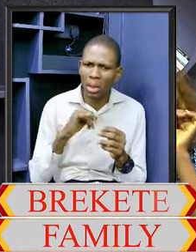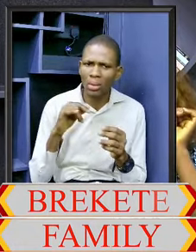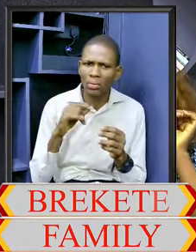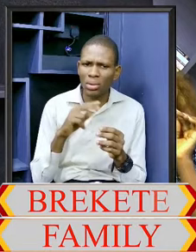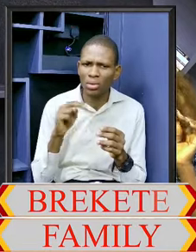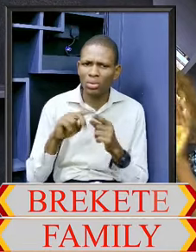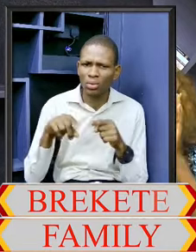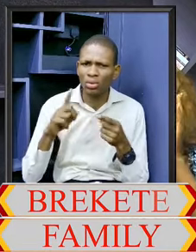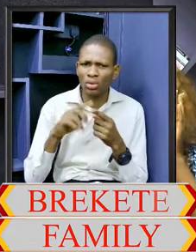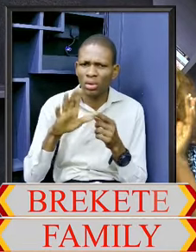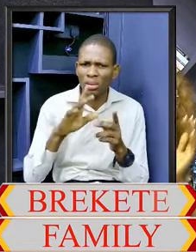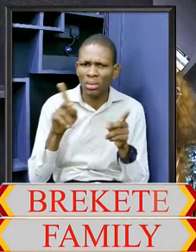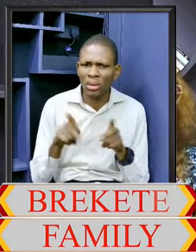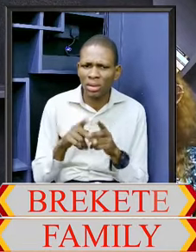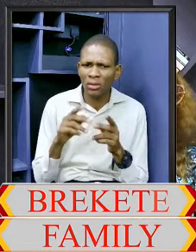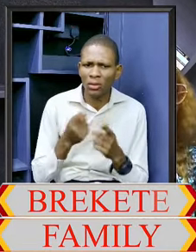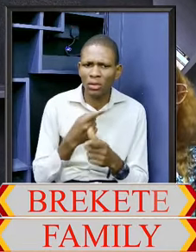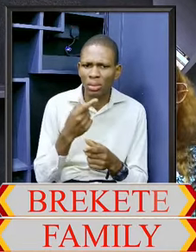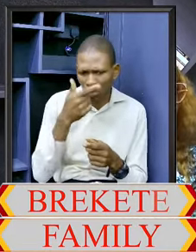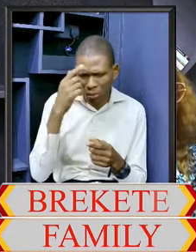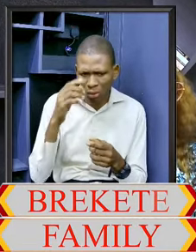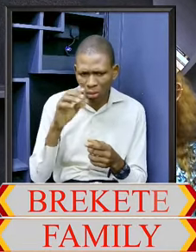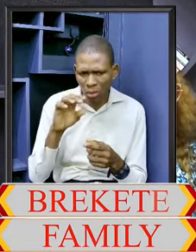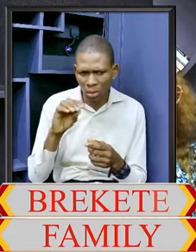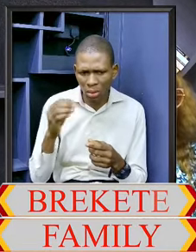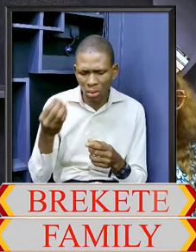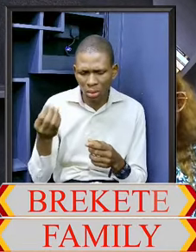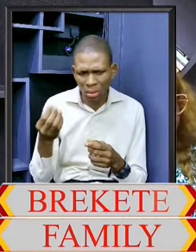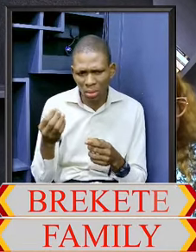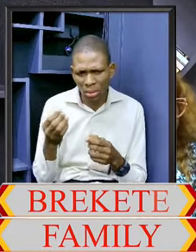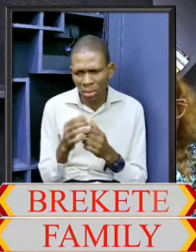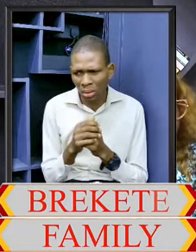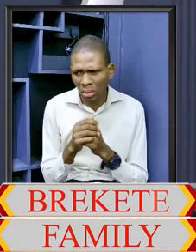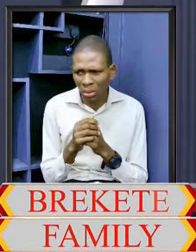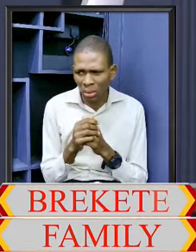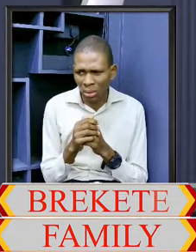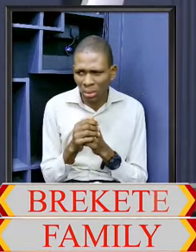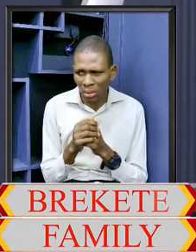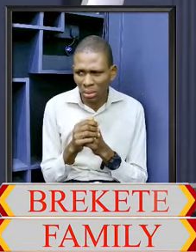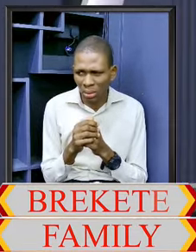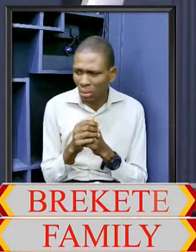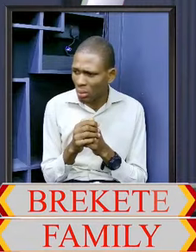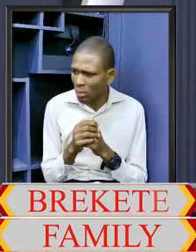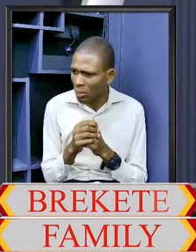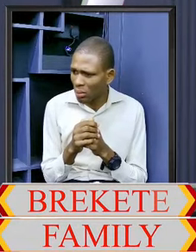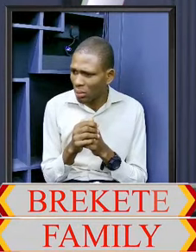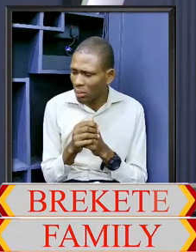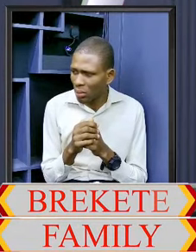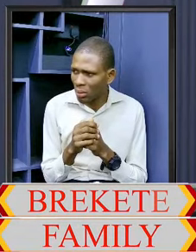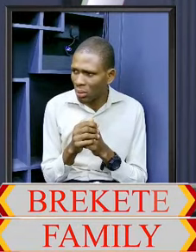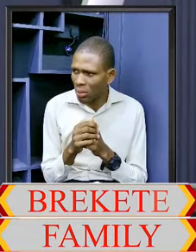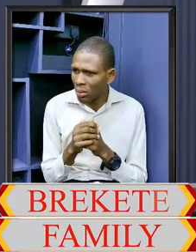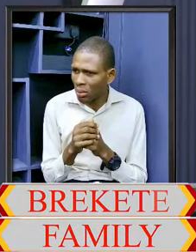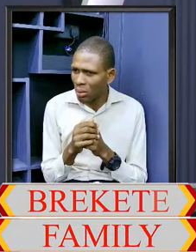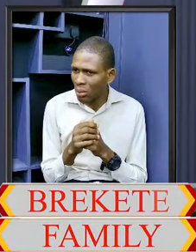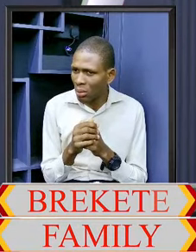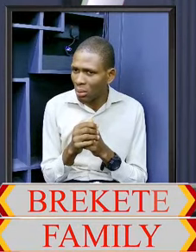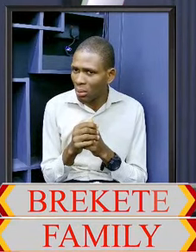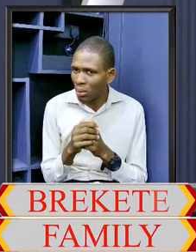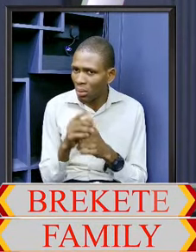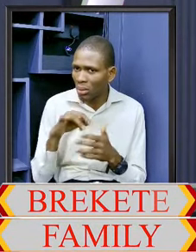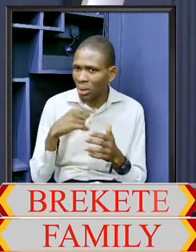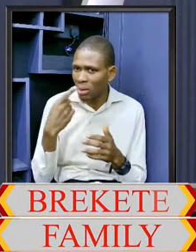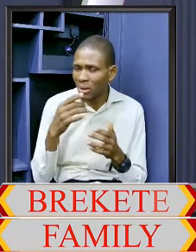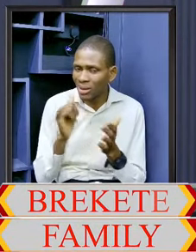And the other places, because a liar has no memory. Now, what I said on that day, I will say it